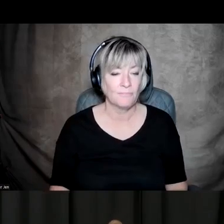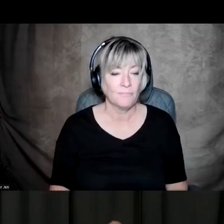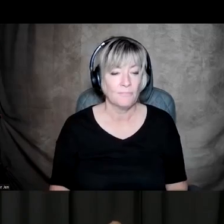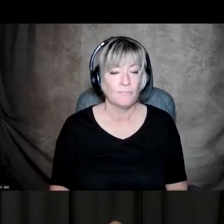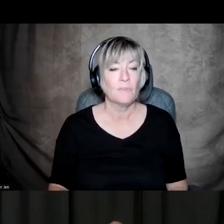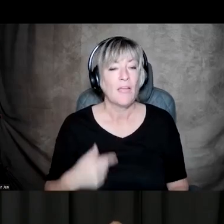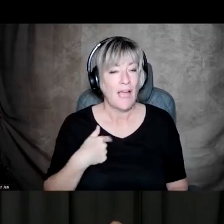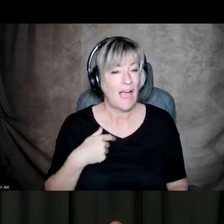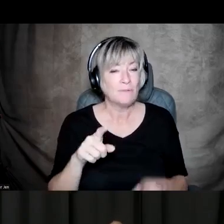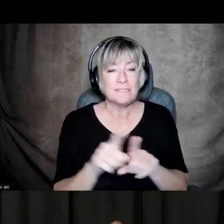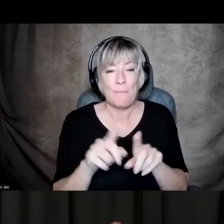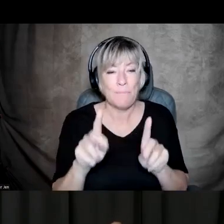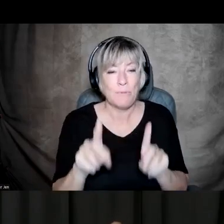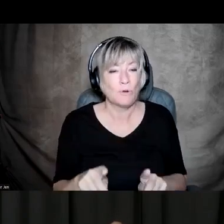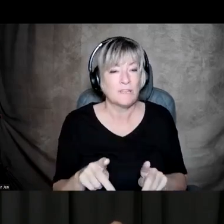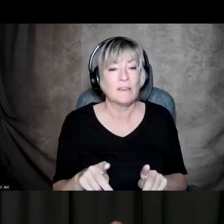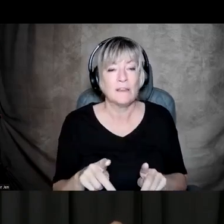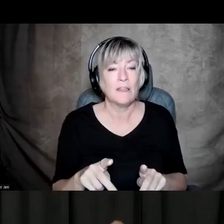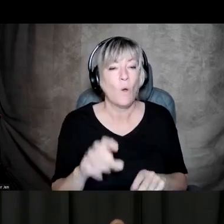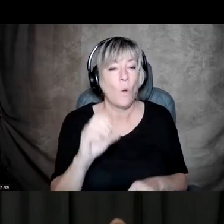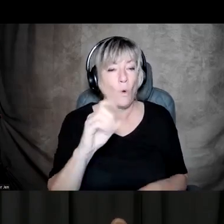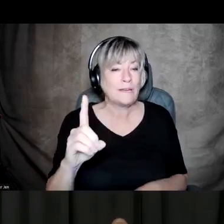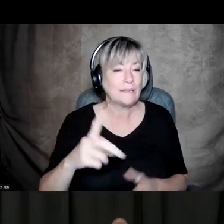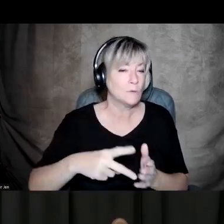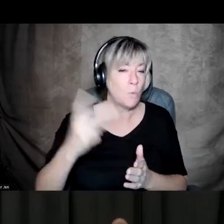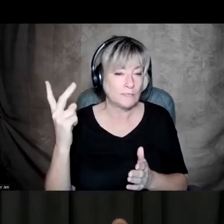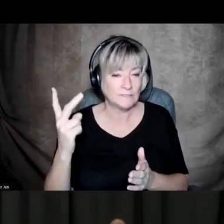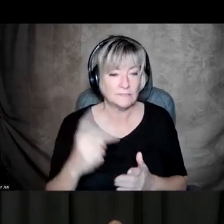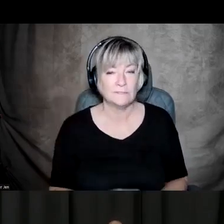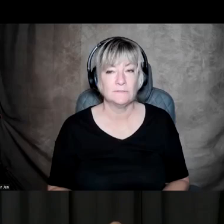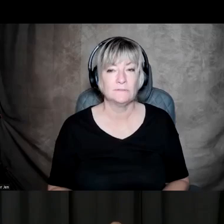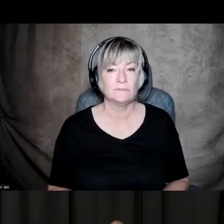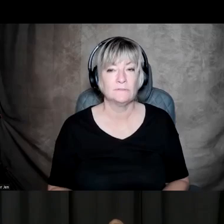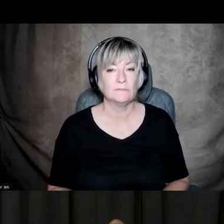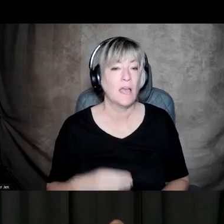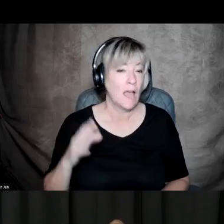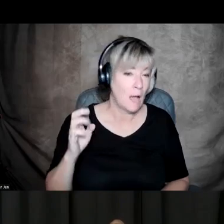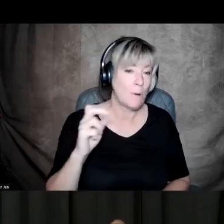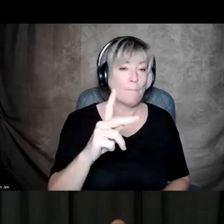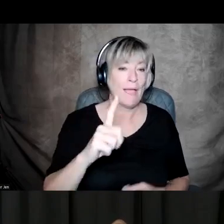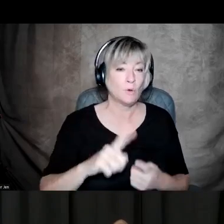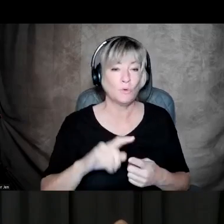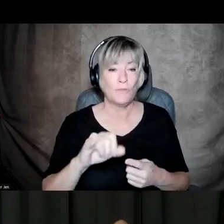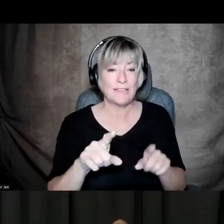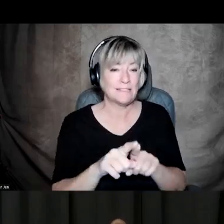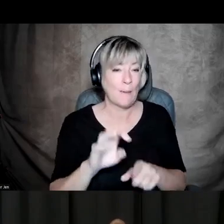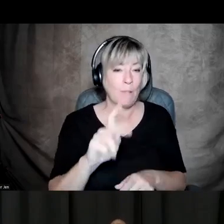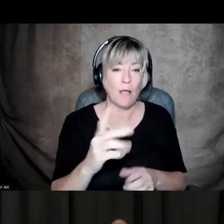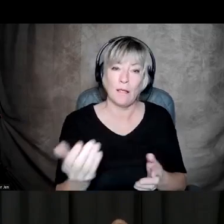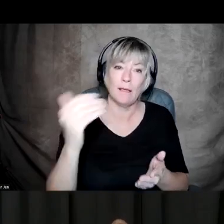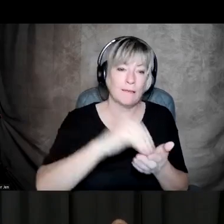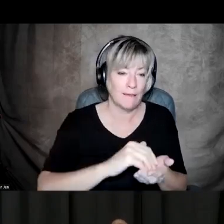I was that same person that overdosed twice and would return back on the block and do the same